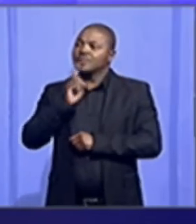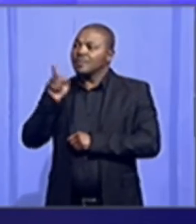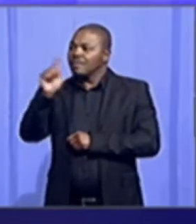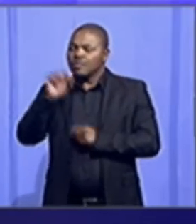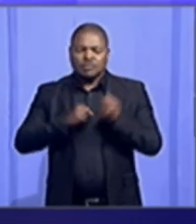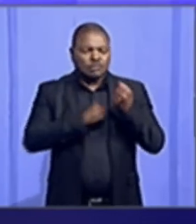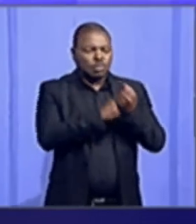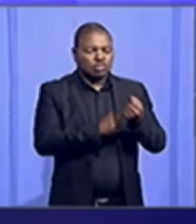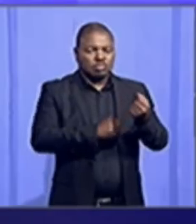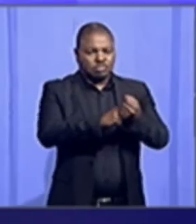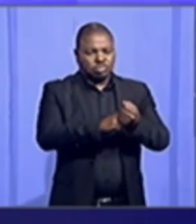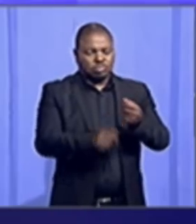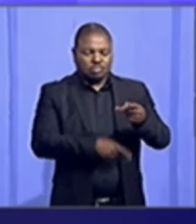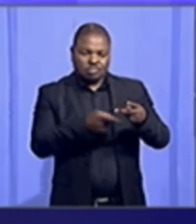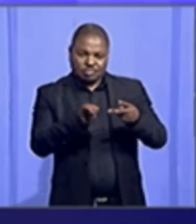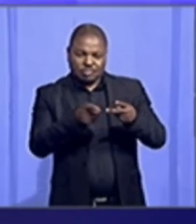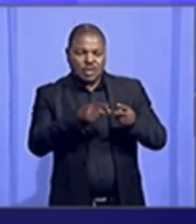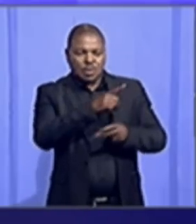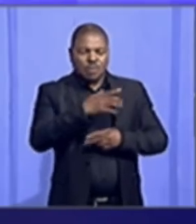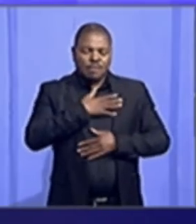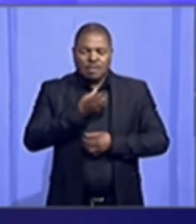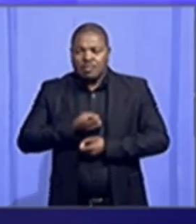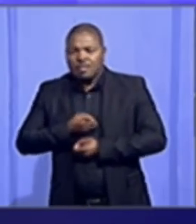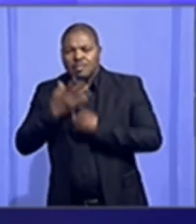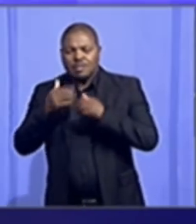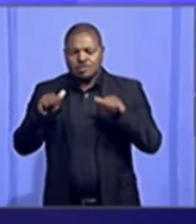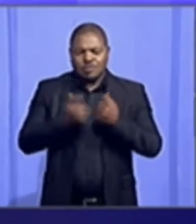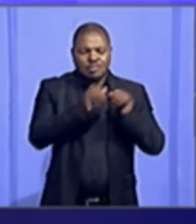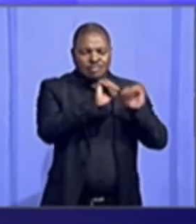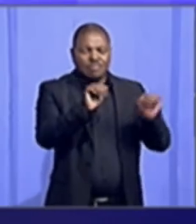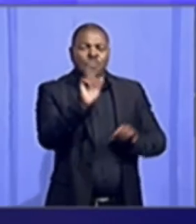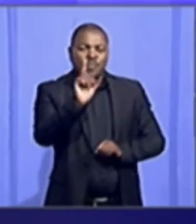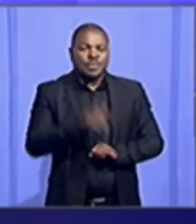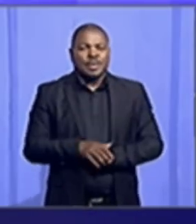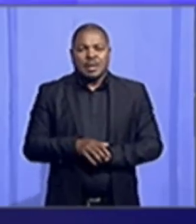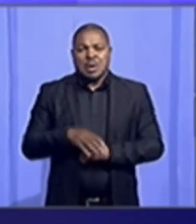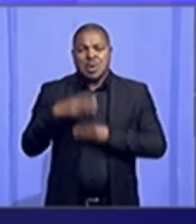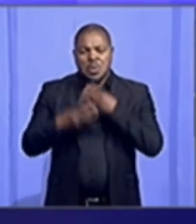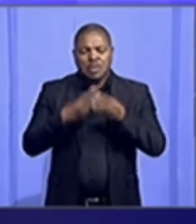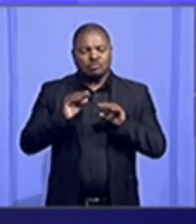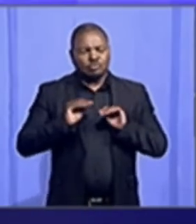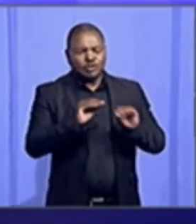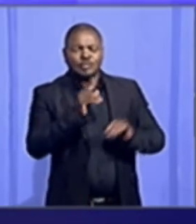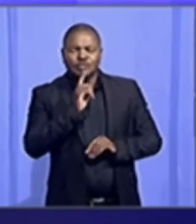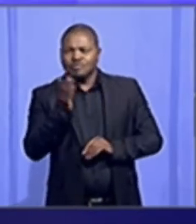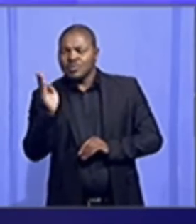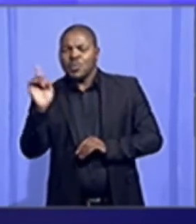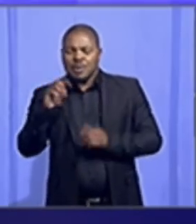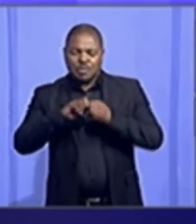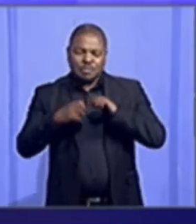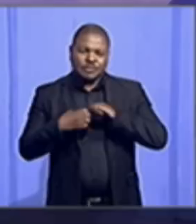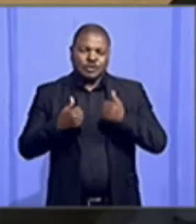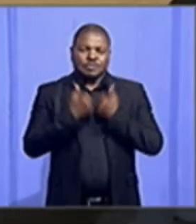ho matitjhere hammoho le ho ntsha maikutlo ka diphephetso tseo ba thulanang le tsona mosebetsing wa ho ruta bana.